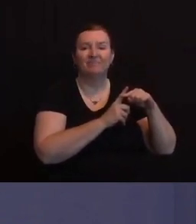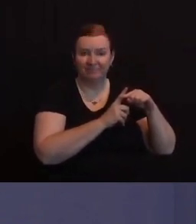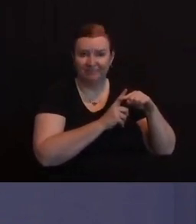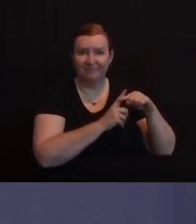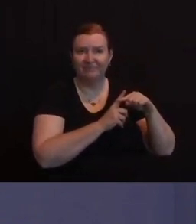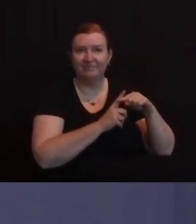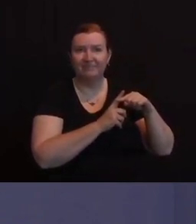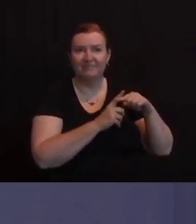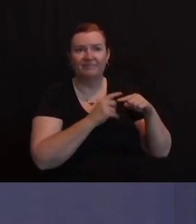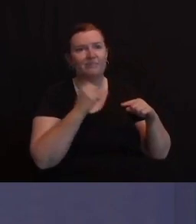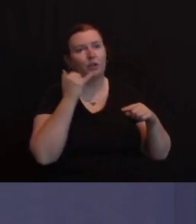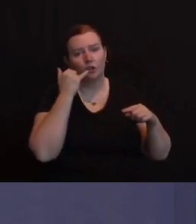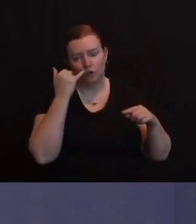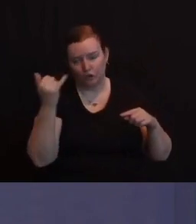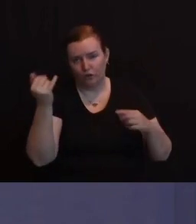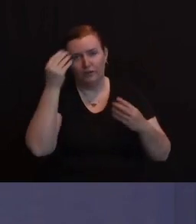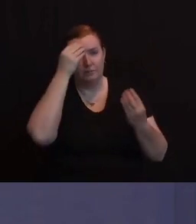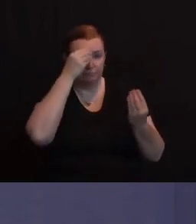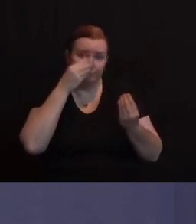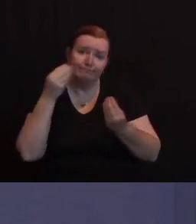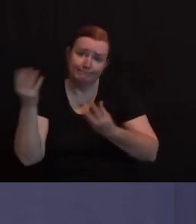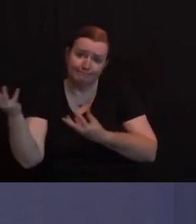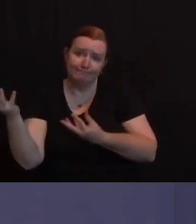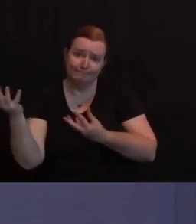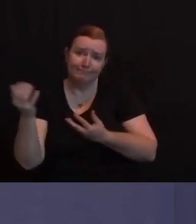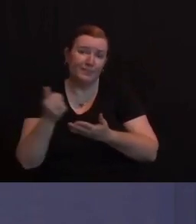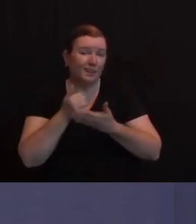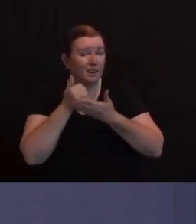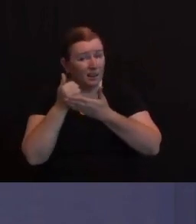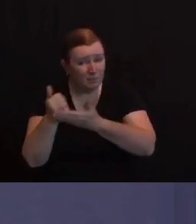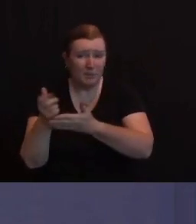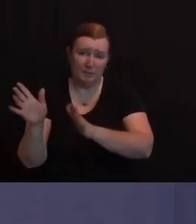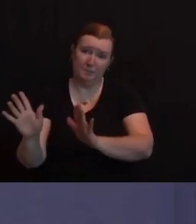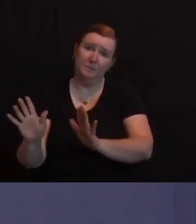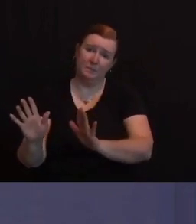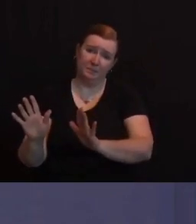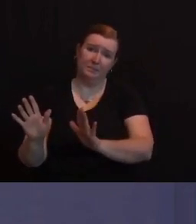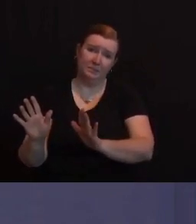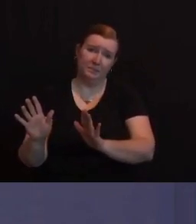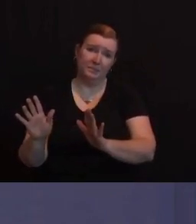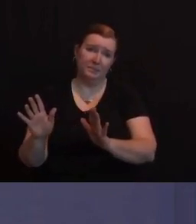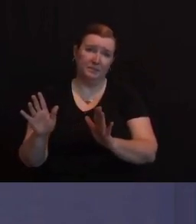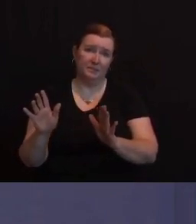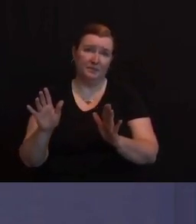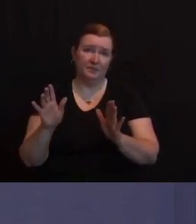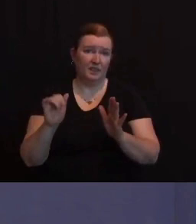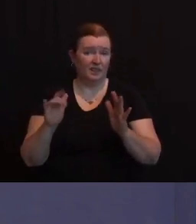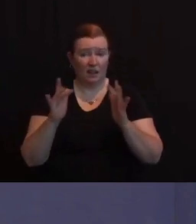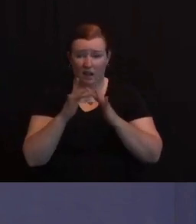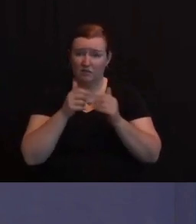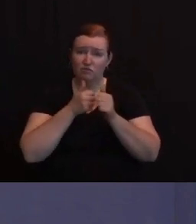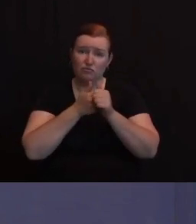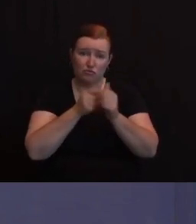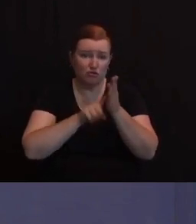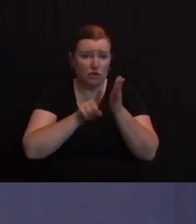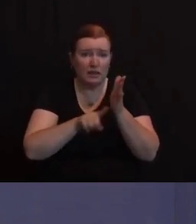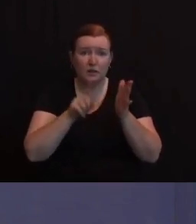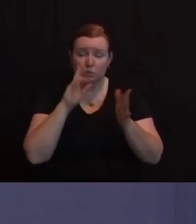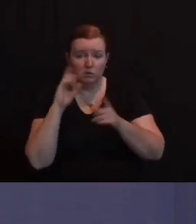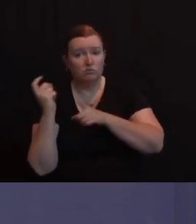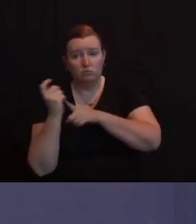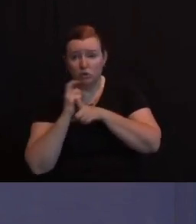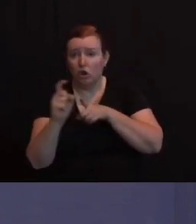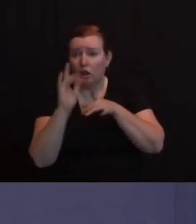other, for us all, take the call. The contact tracers will be calling, so